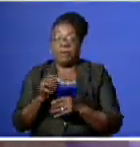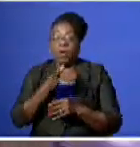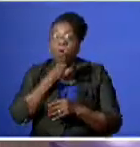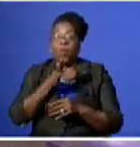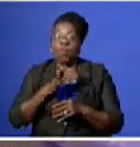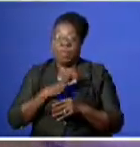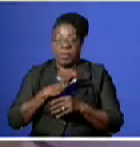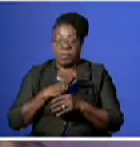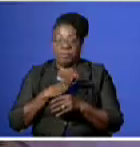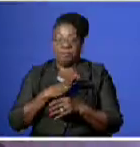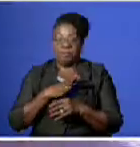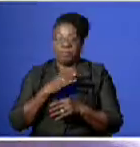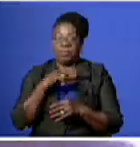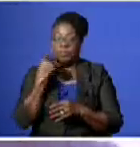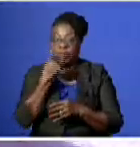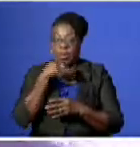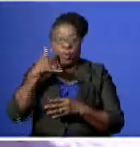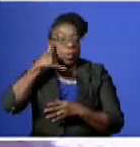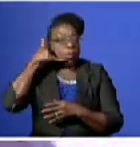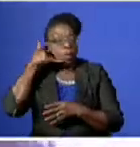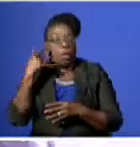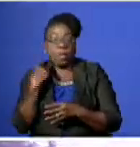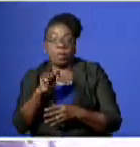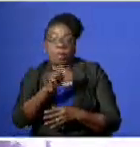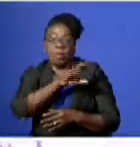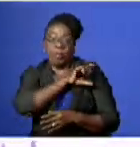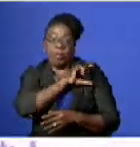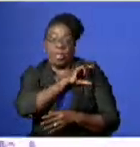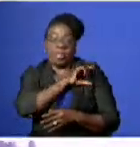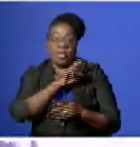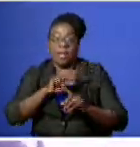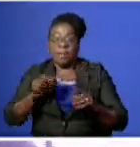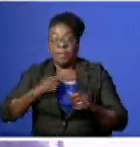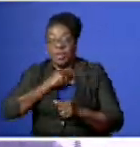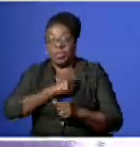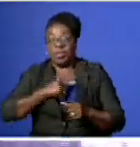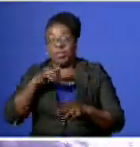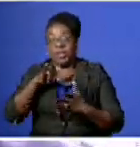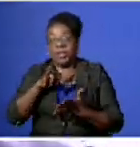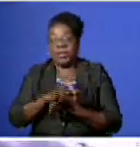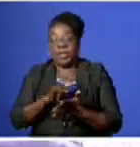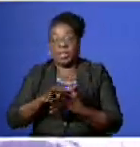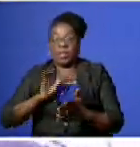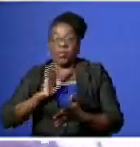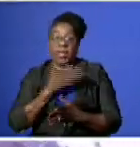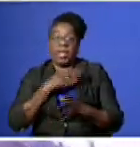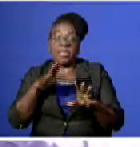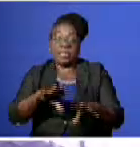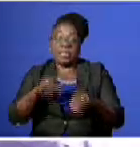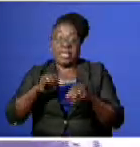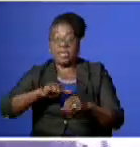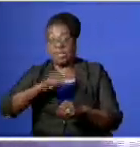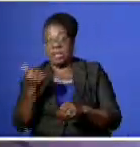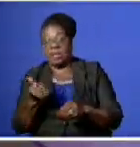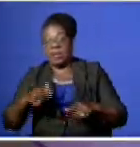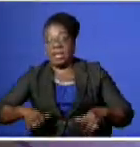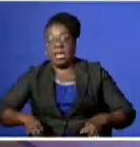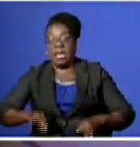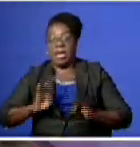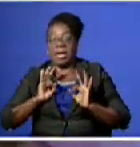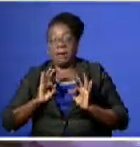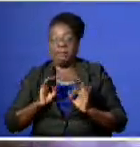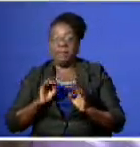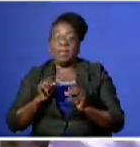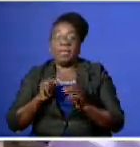woman who called the police, but regret that we had to, in the process, take a life in the